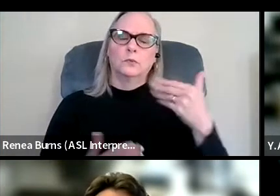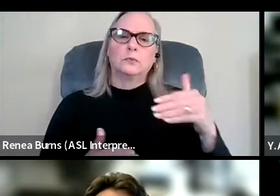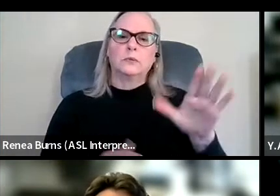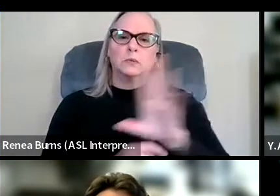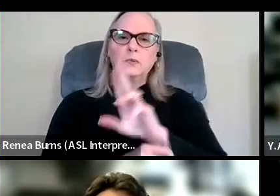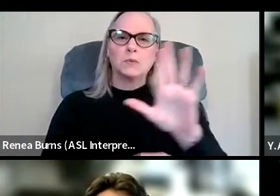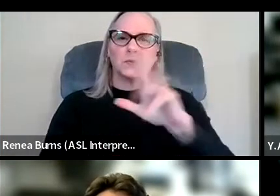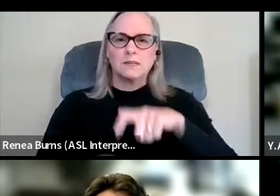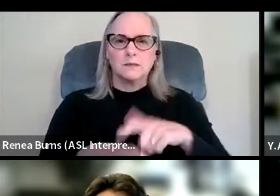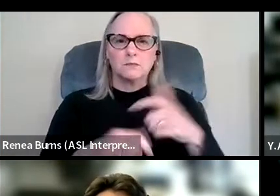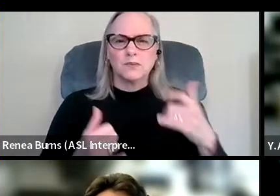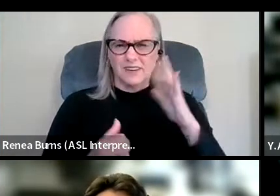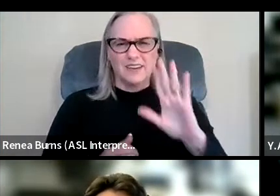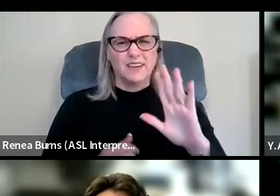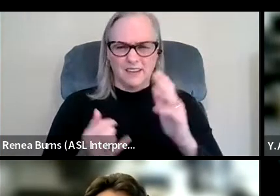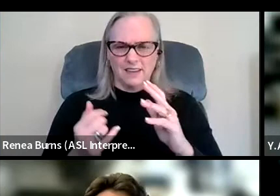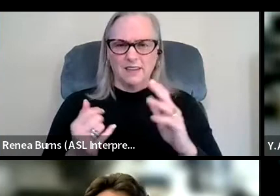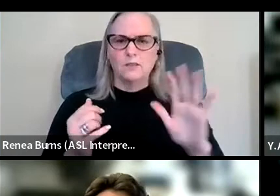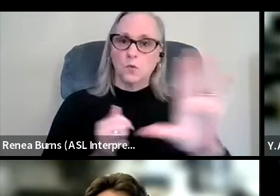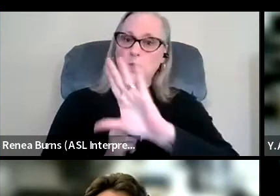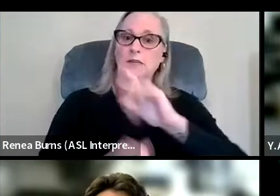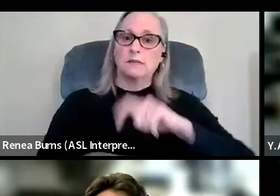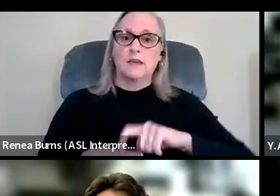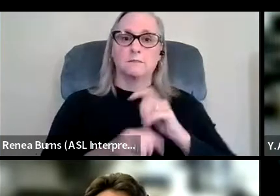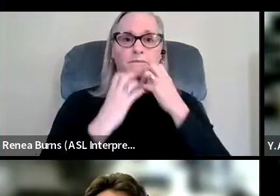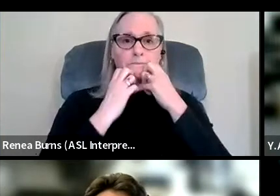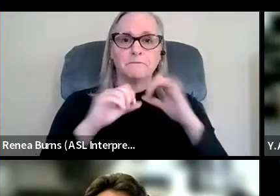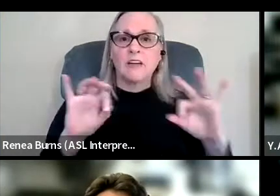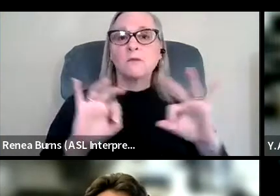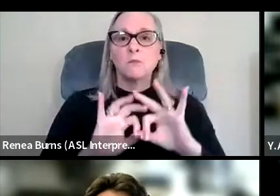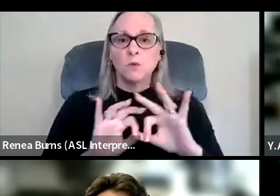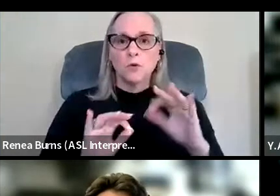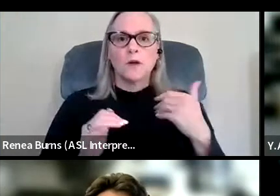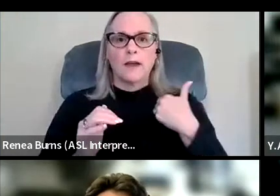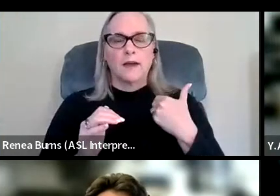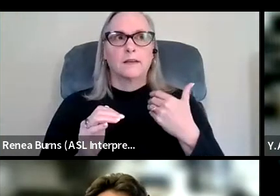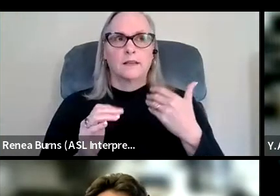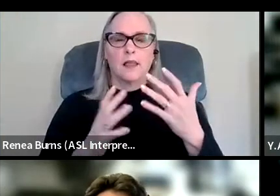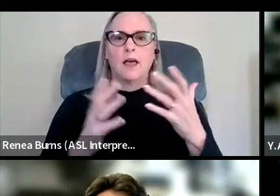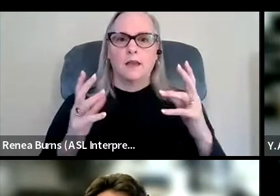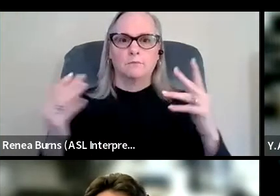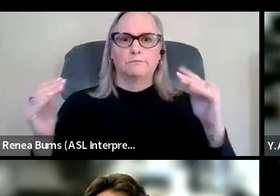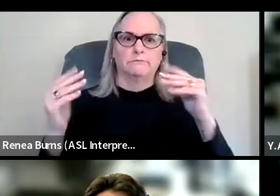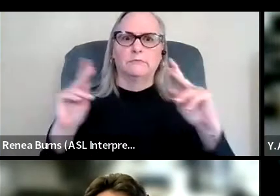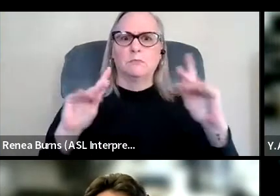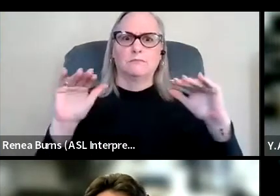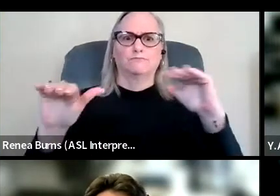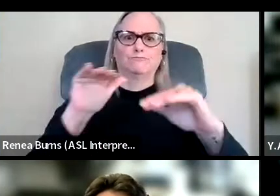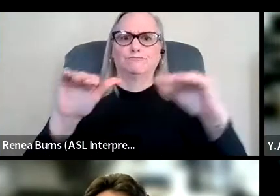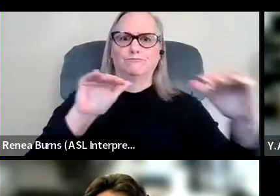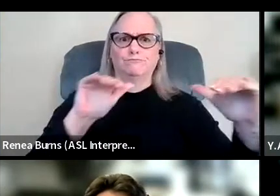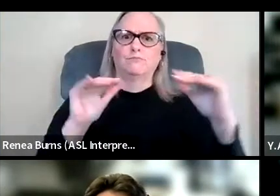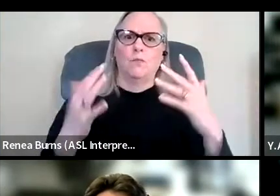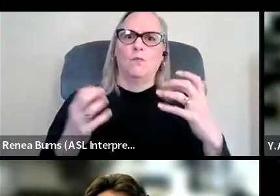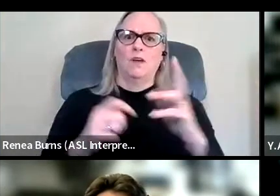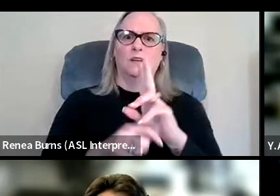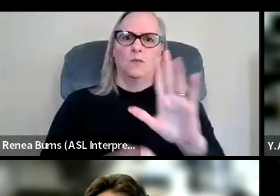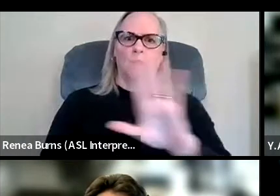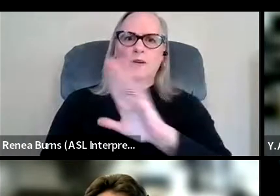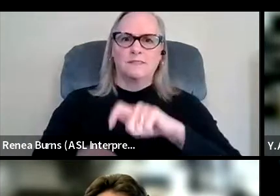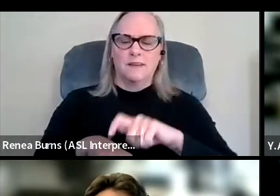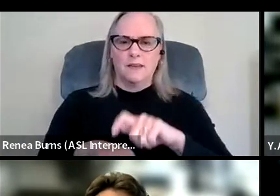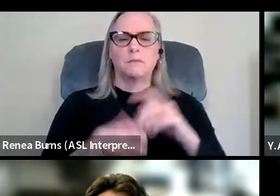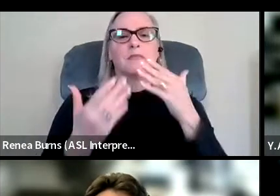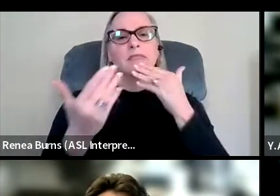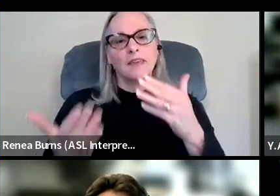your time is valuable, and you have a lot of competing demands for it. I wanted to thank the design team. I wanted to thank the district